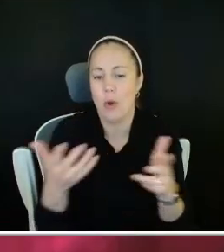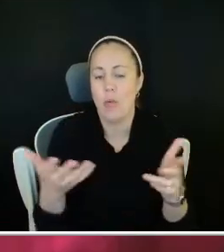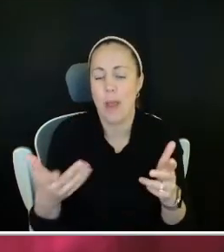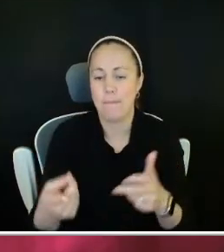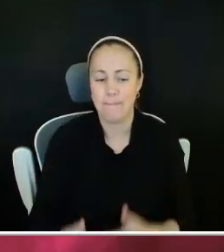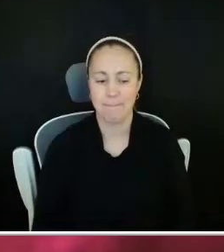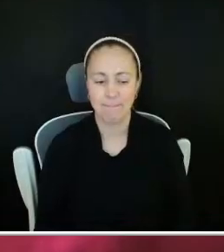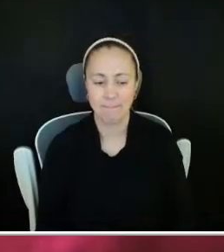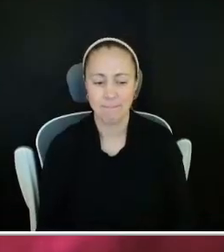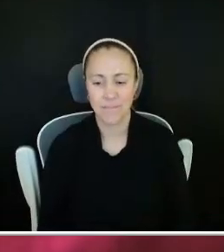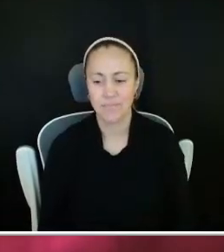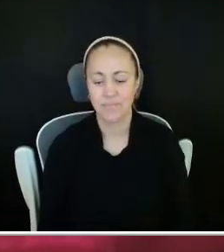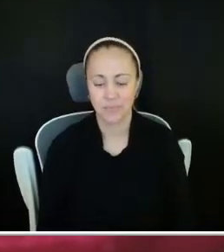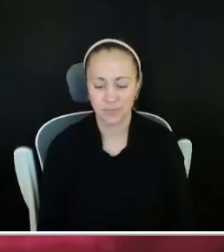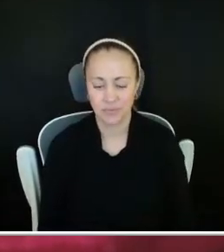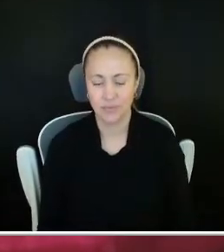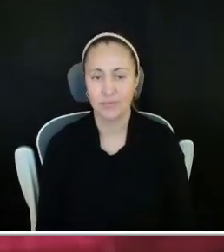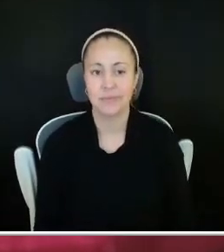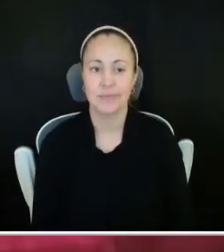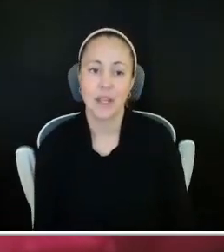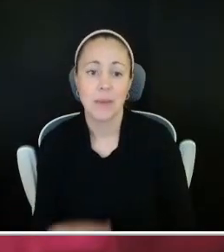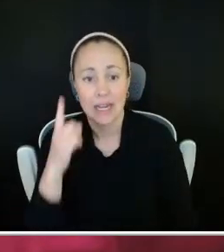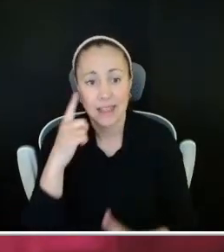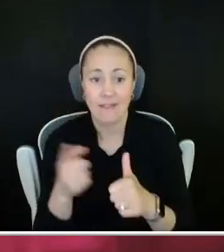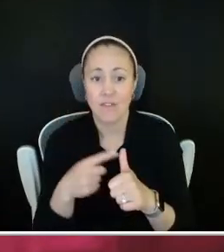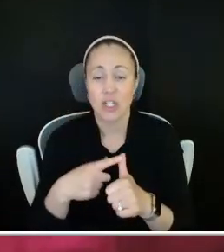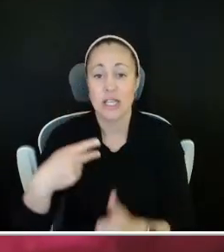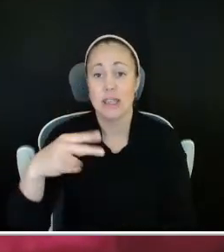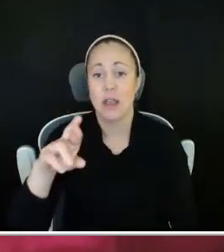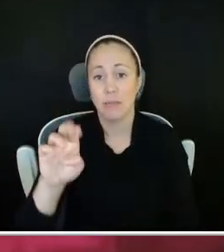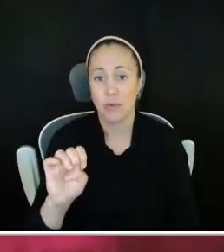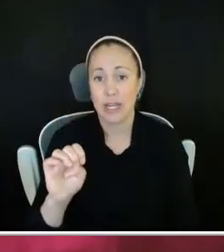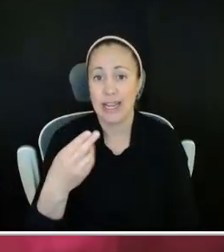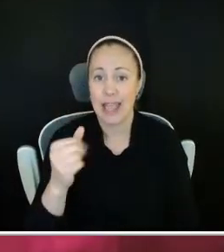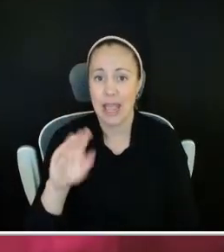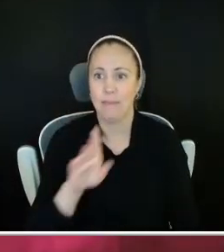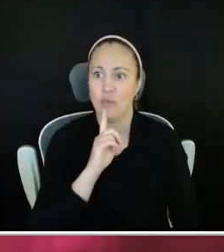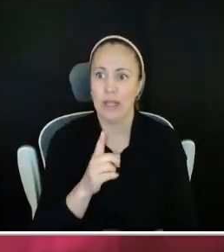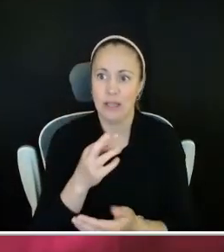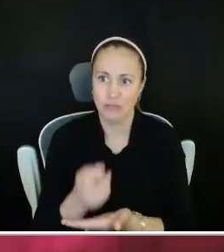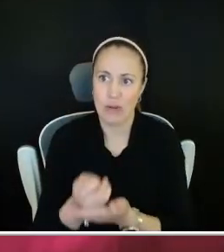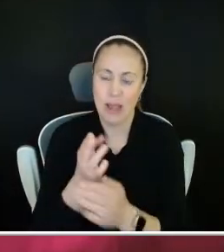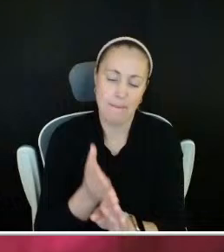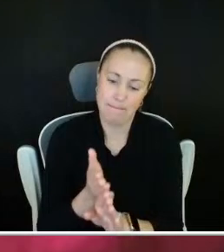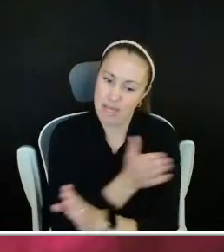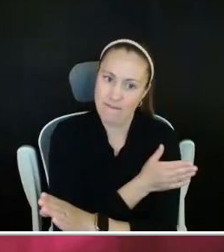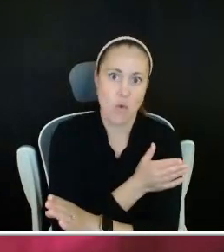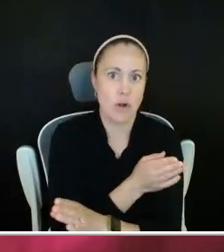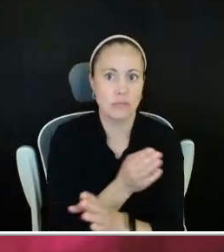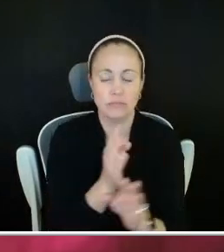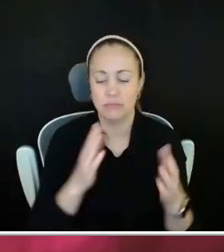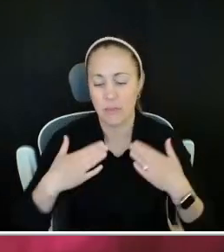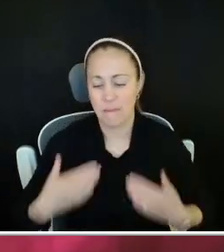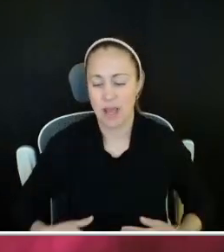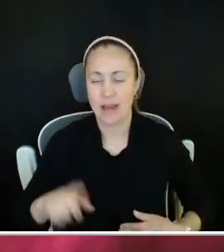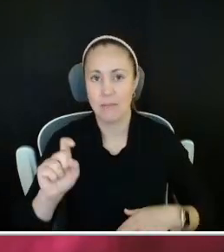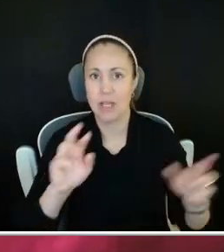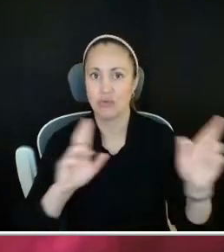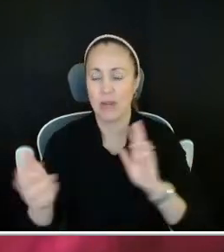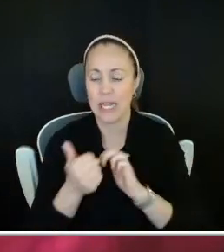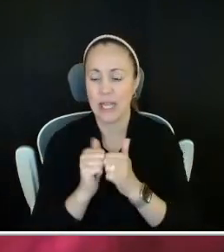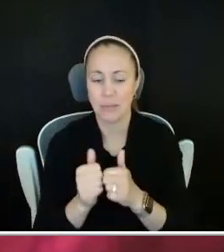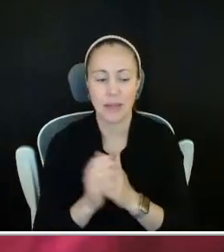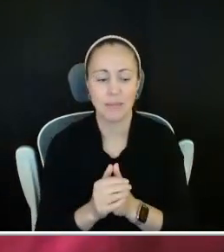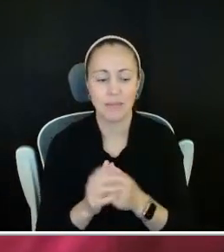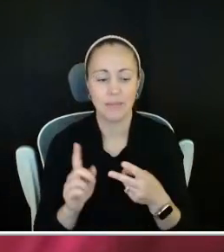I think the bottom line is, number one, prehab. Get your body ready to compete. Number two is, if you're